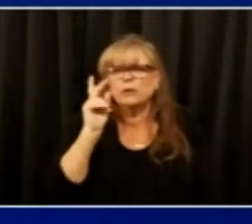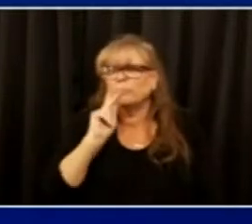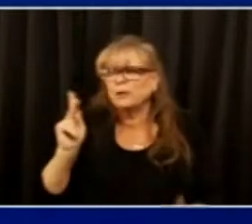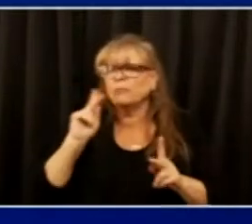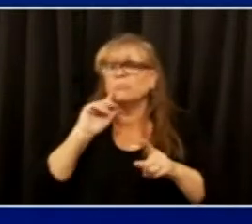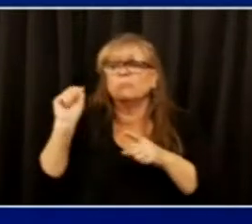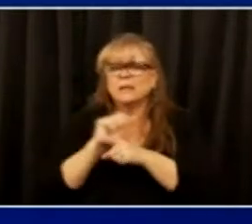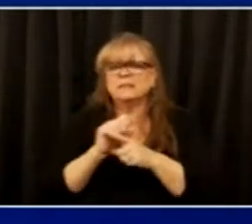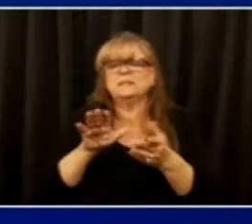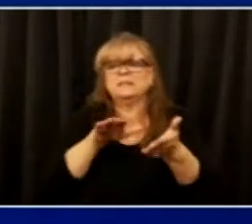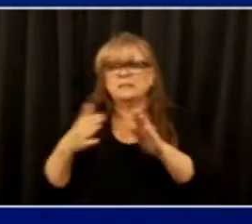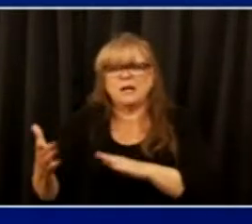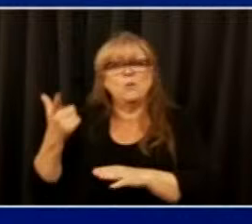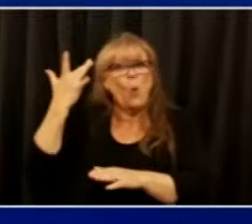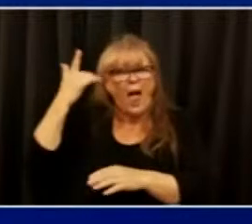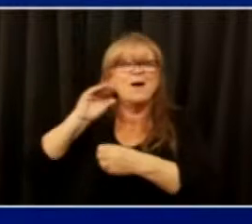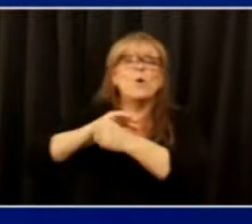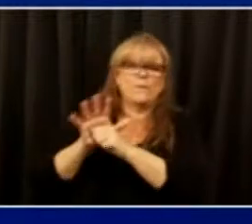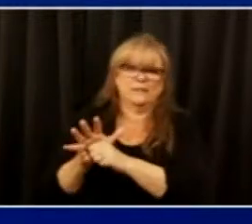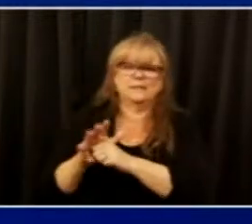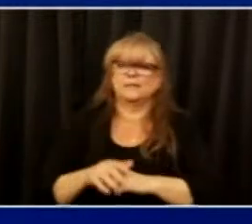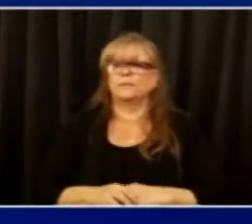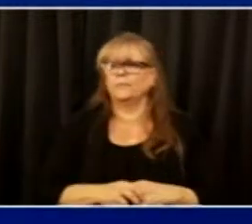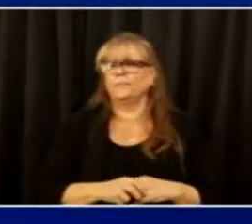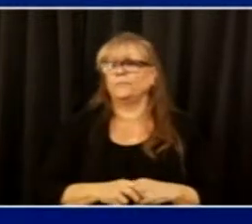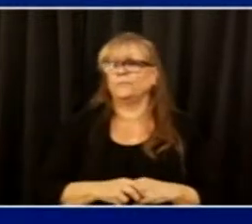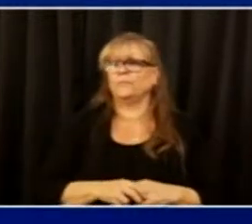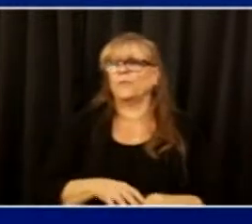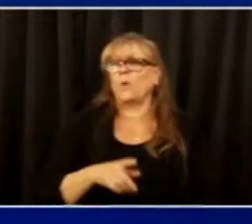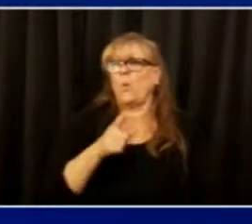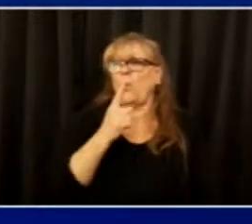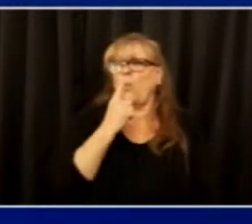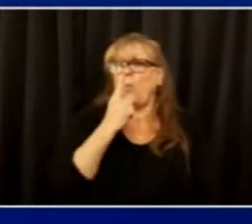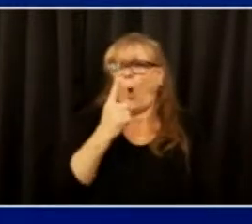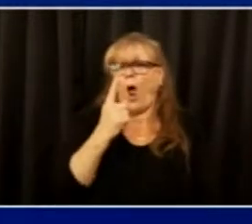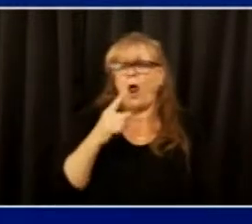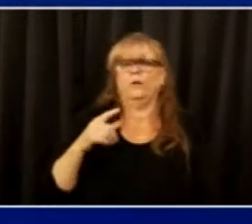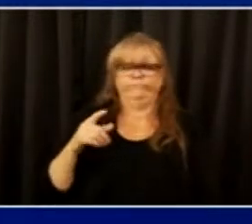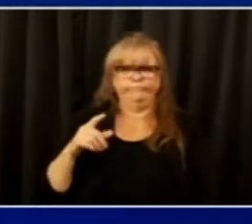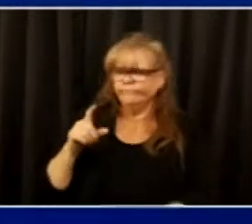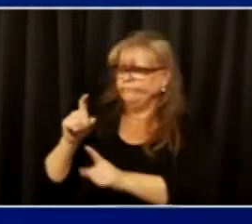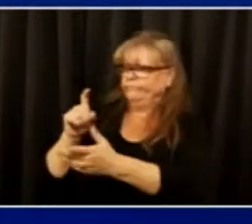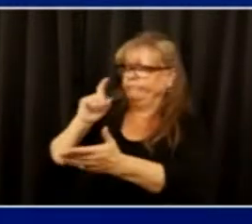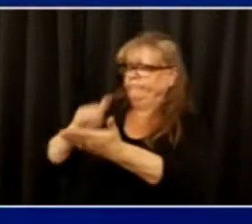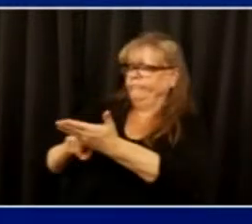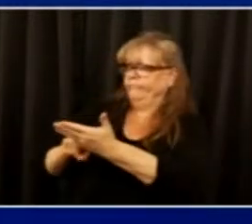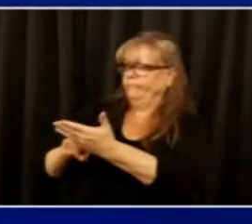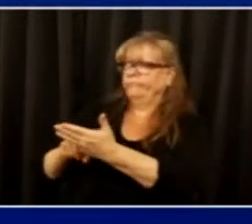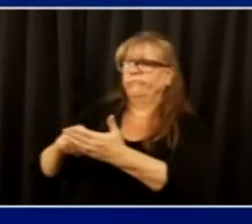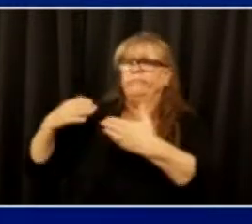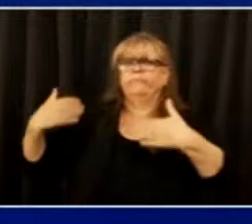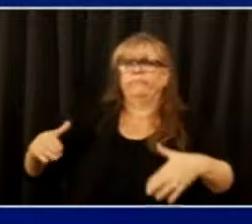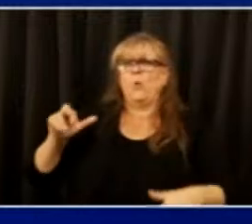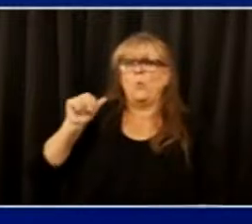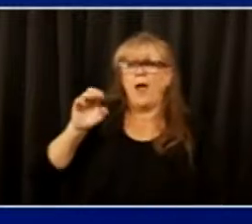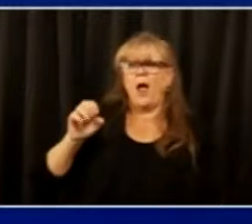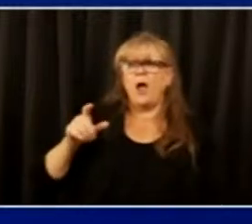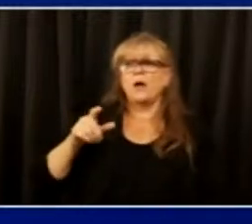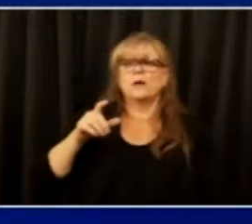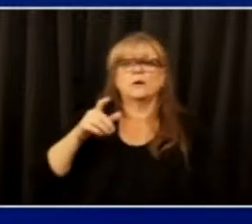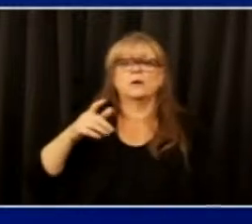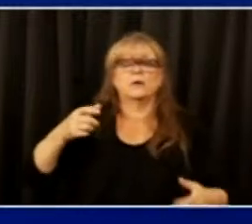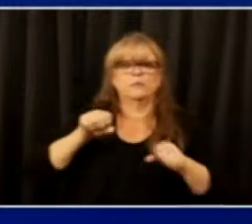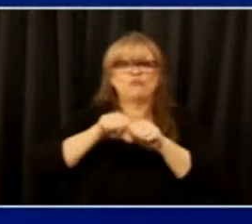of COVID-19 in kids, which is multisystem inflammatory syndrome, or MIS-C, which is a shock-like infection associated